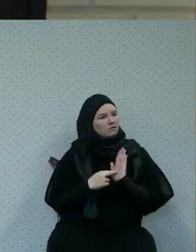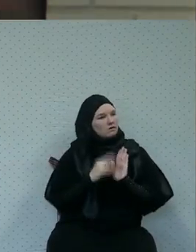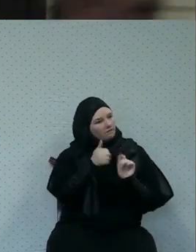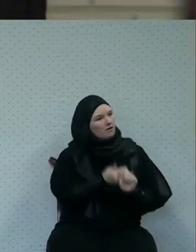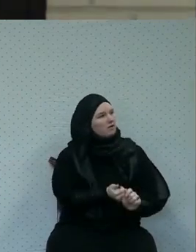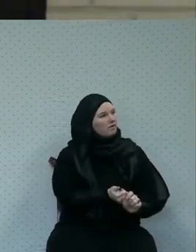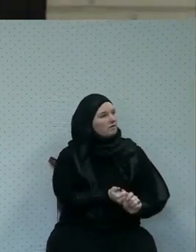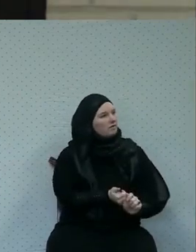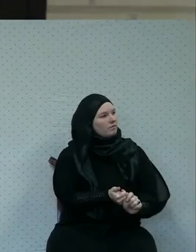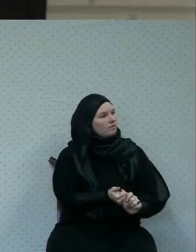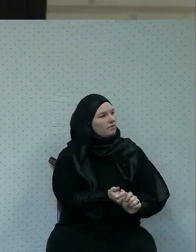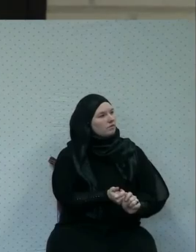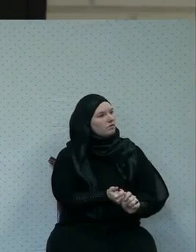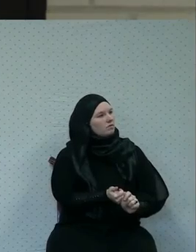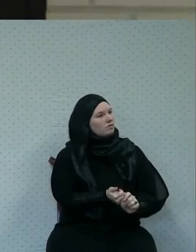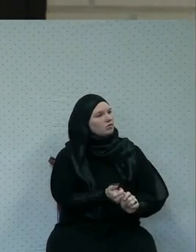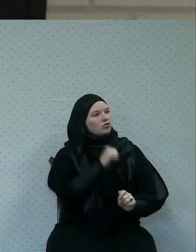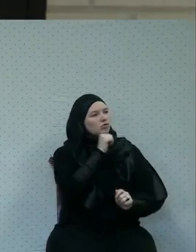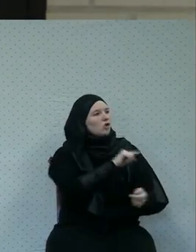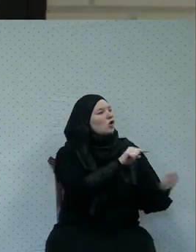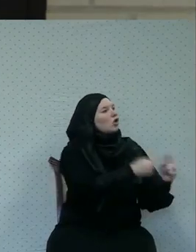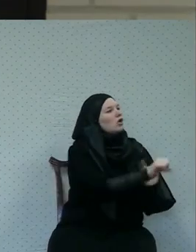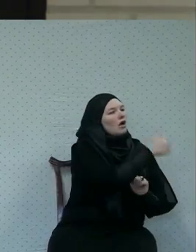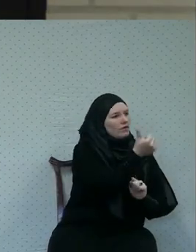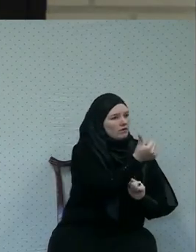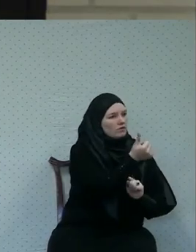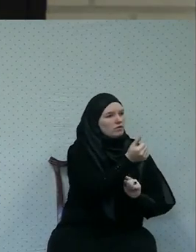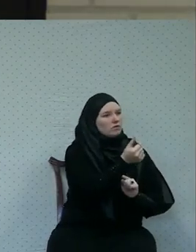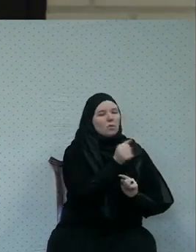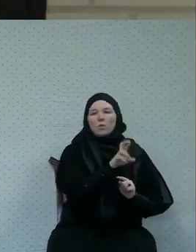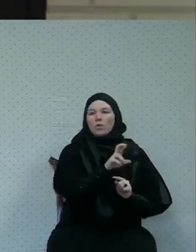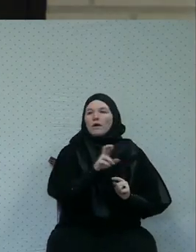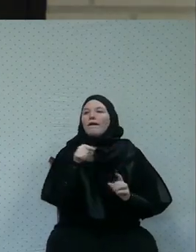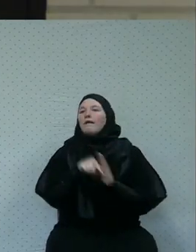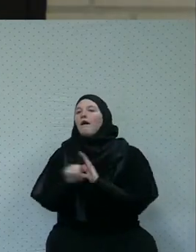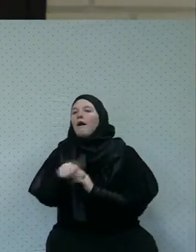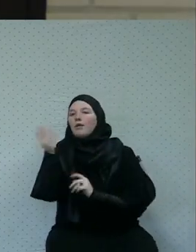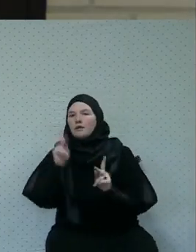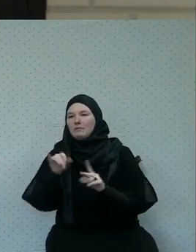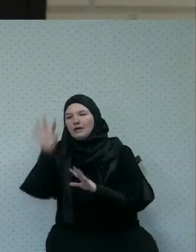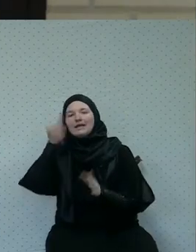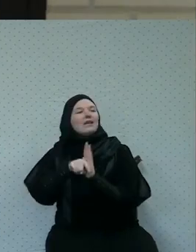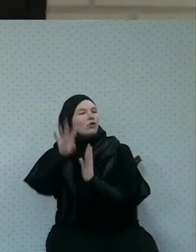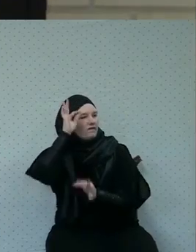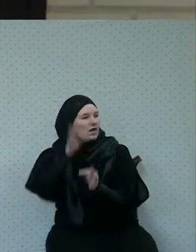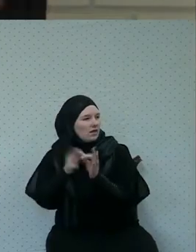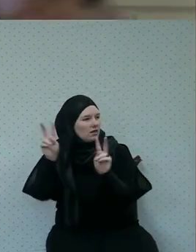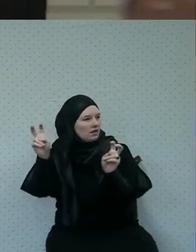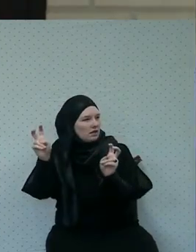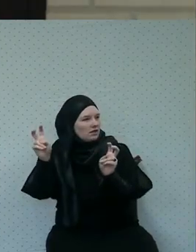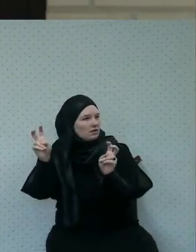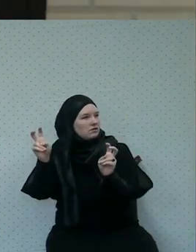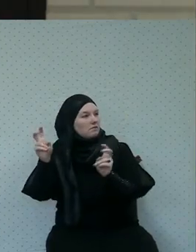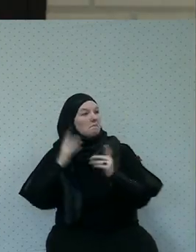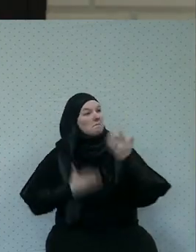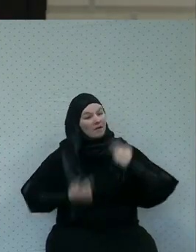that you don't kill others or kill their faith while driving as a Muslim or claiming to be a Muslim. And that's